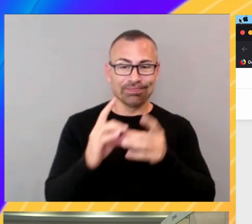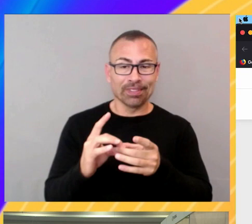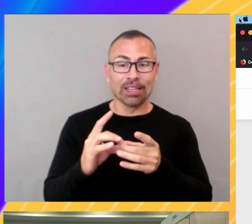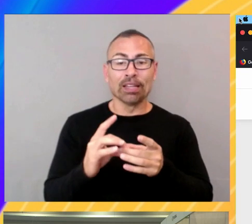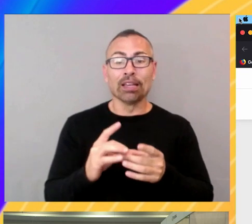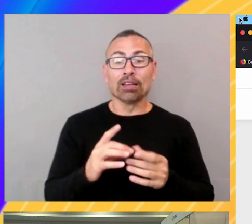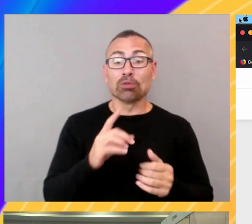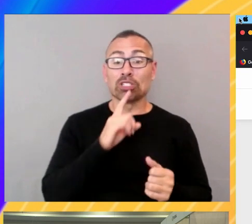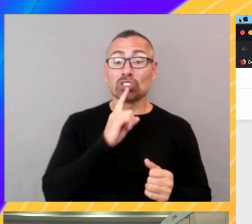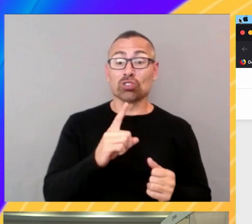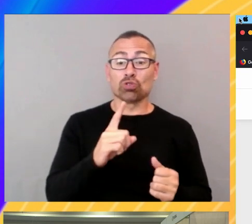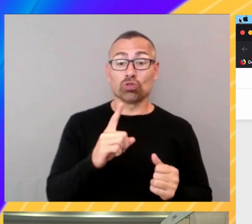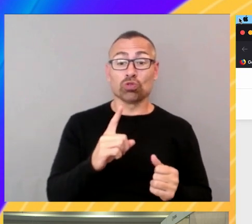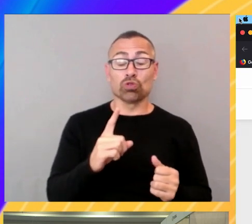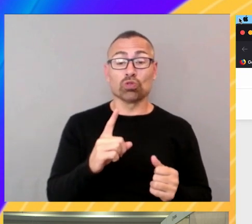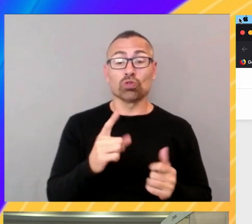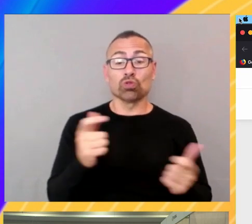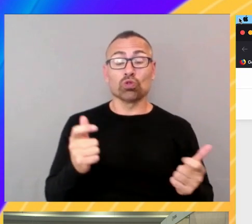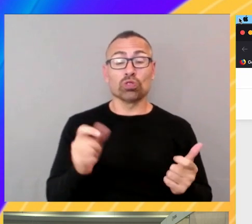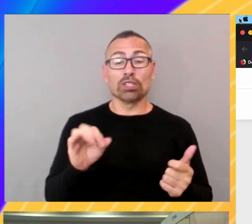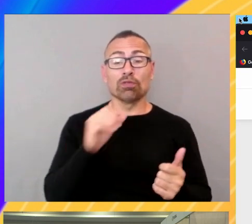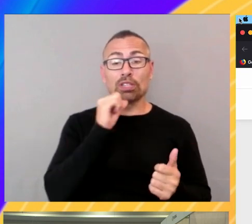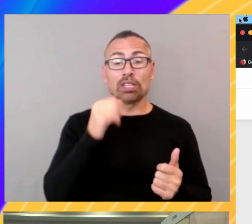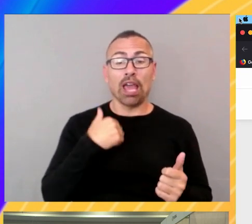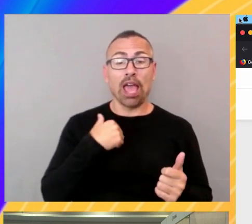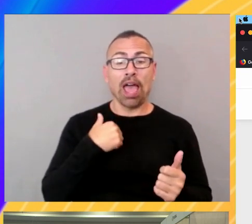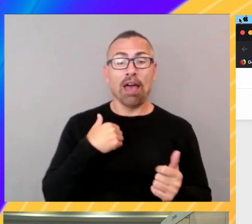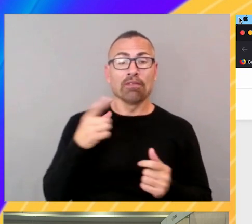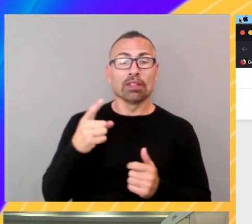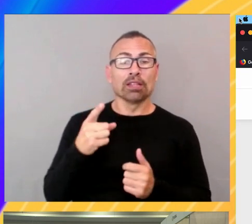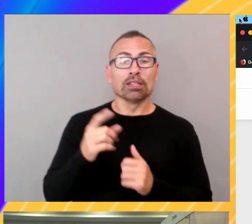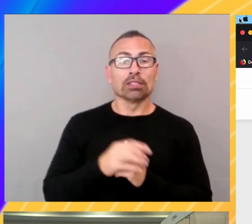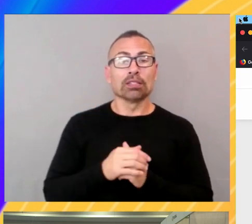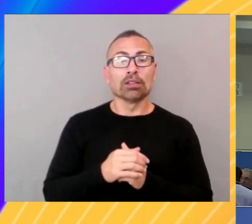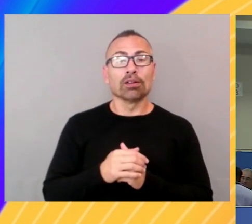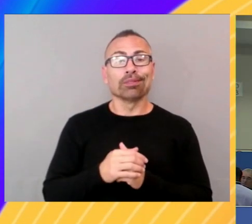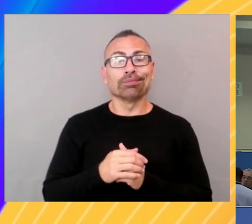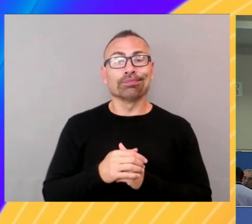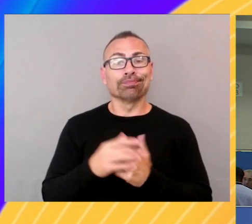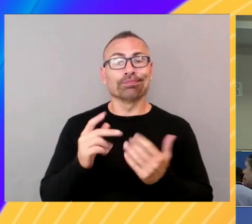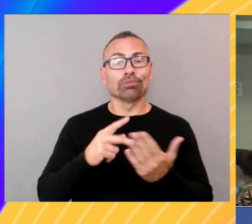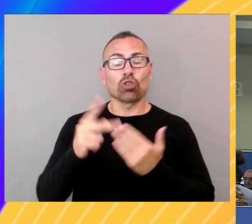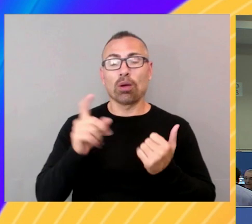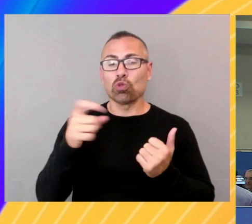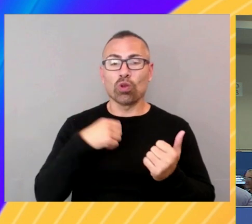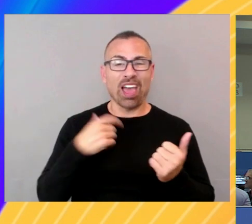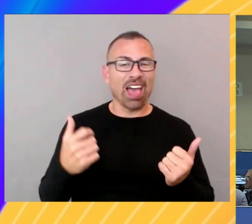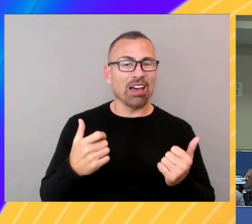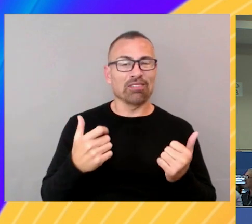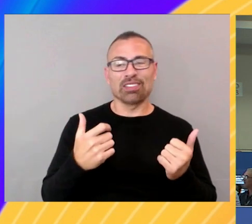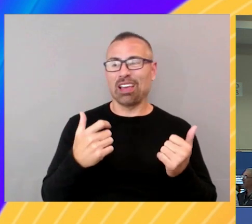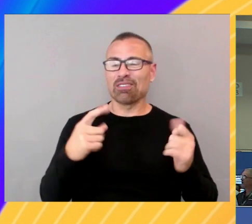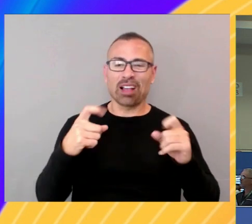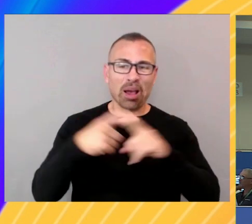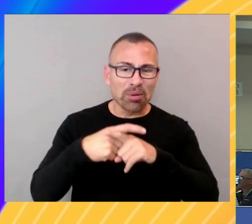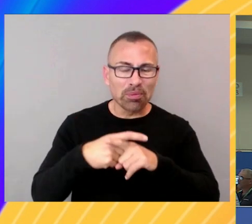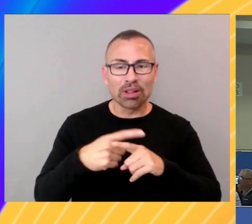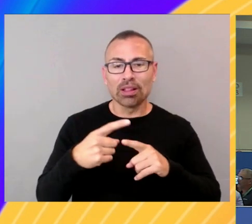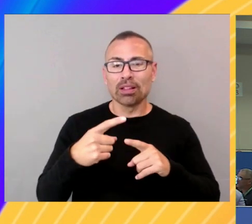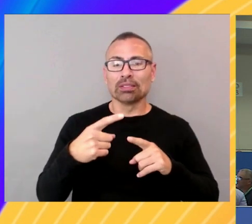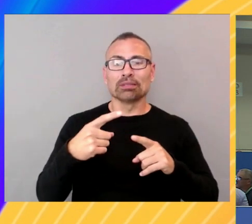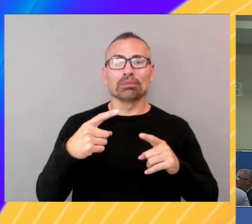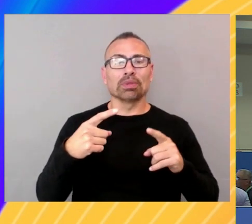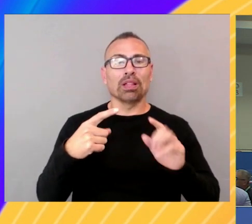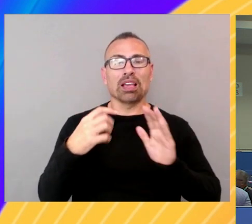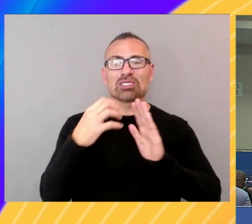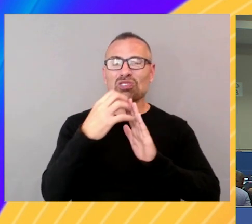you didn't have Omics. You'd have to write some pretty complex ETL scripts and like process these on like an EMR cluster or